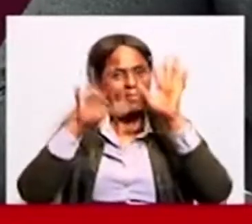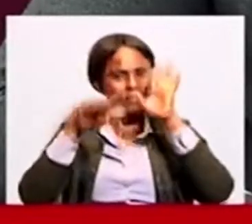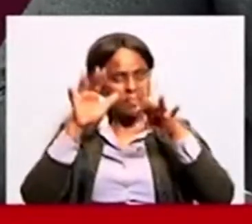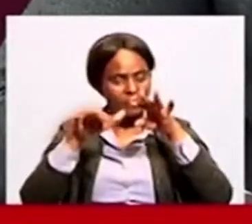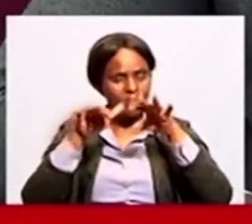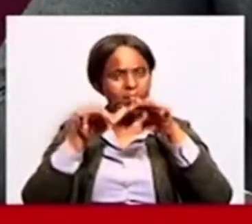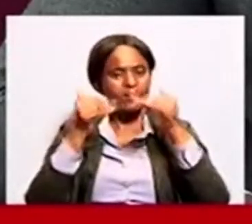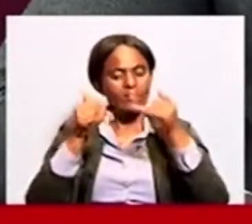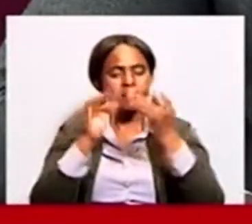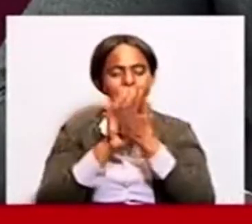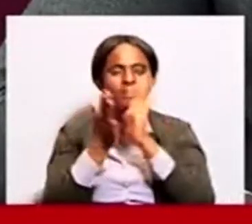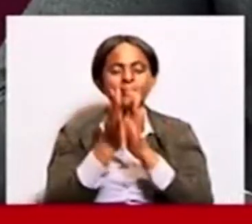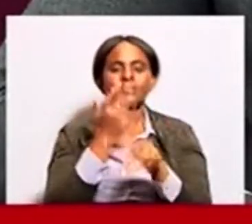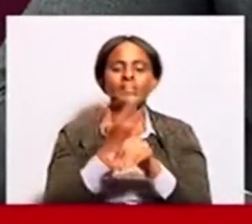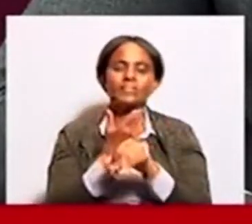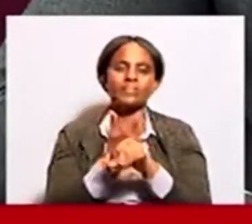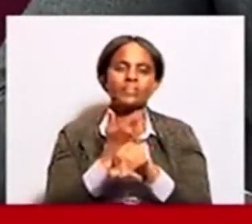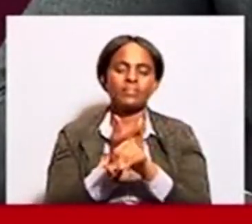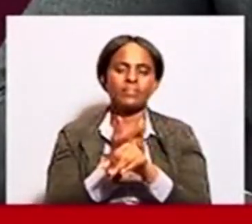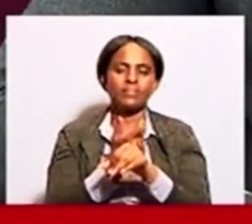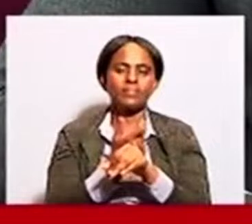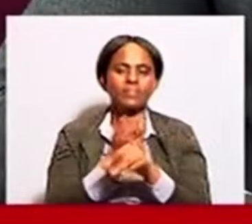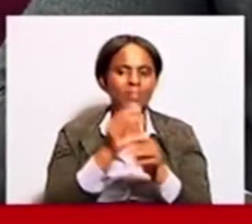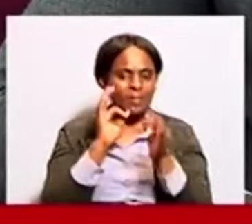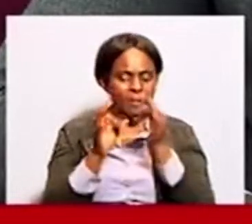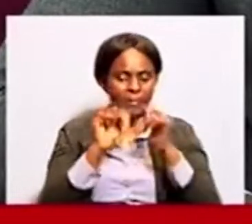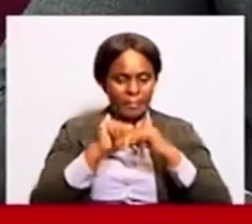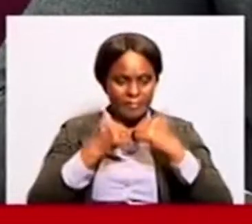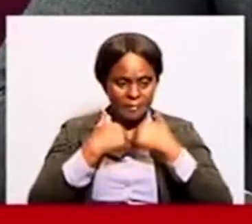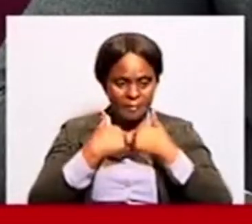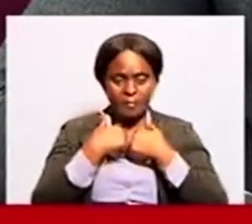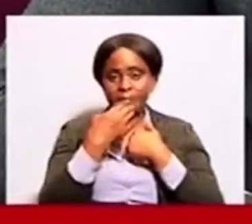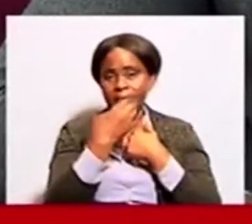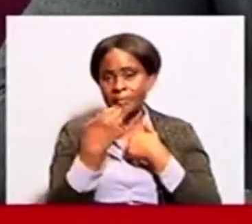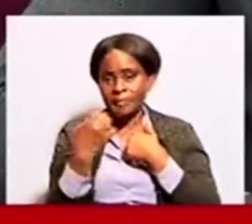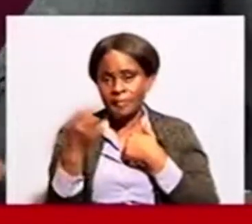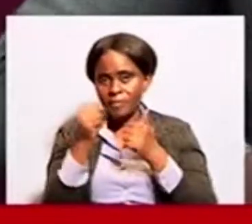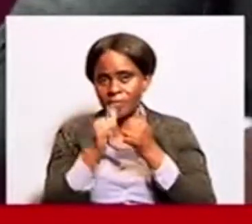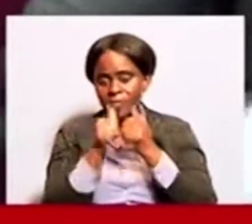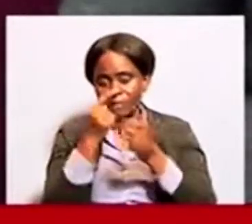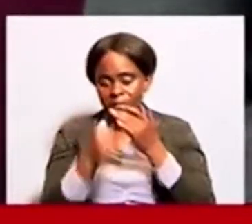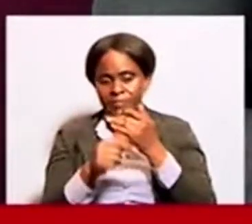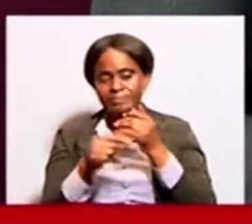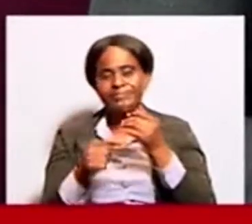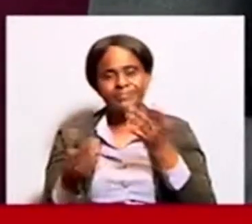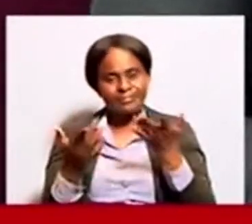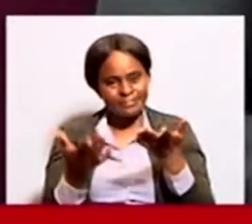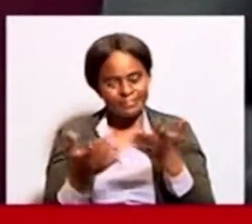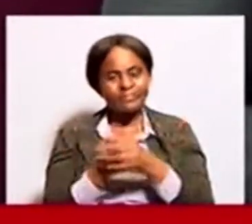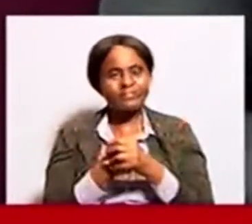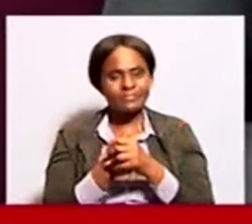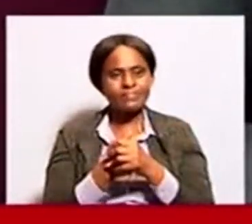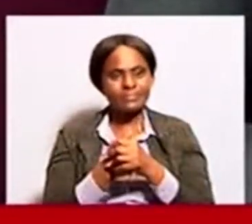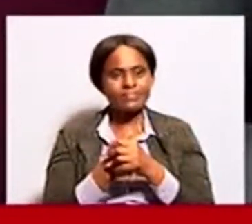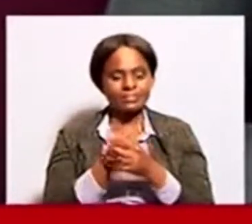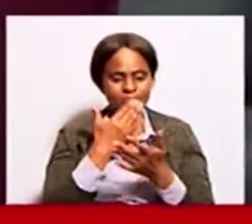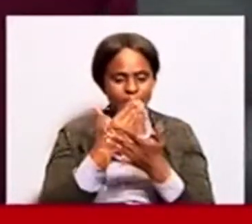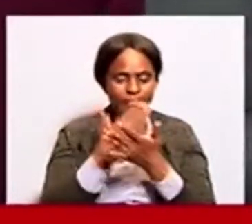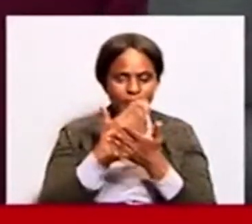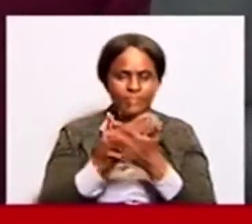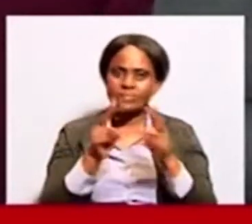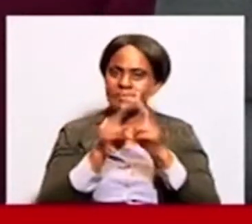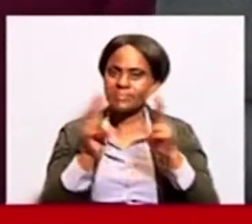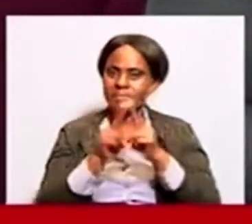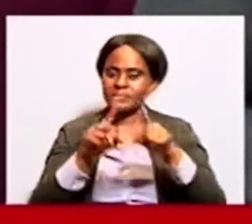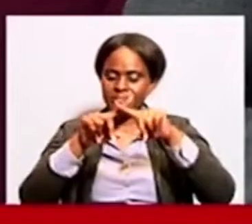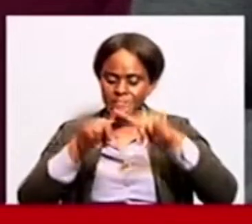So it became complicated. Otherwise, if you had equipment which was up to very reliable,